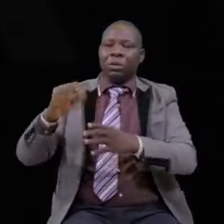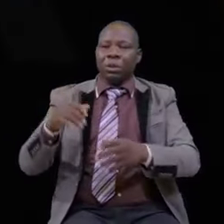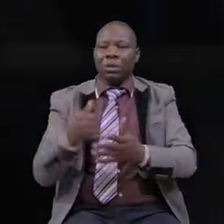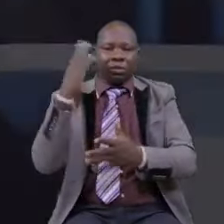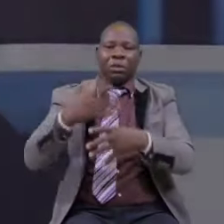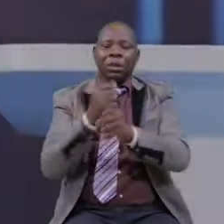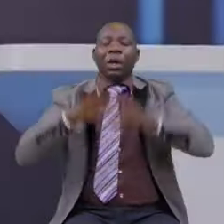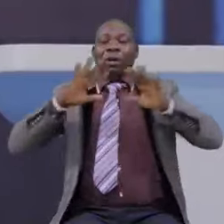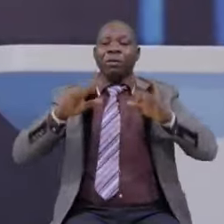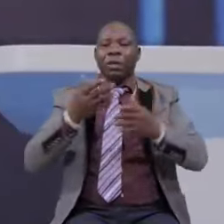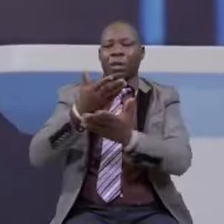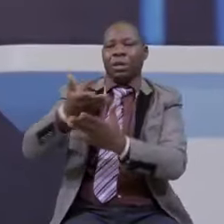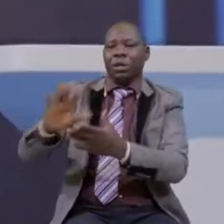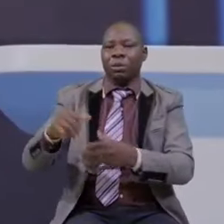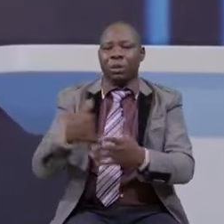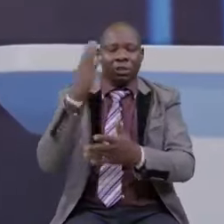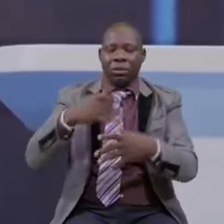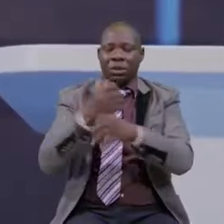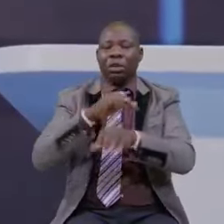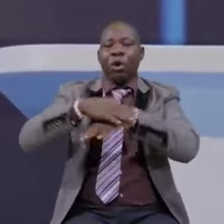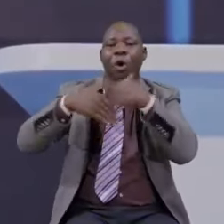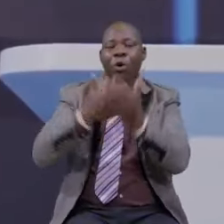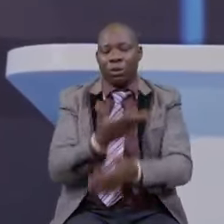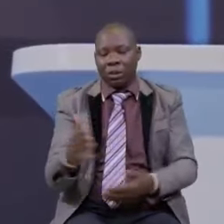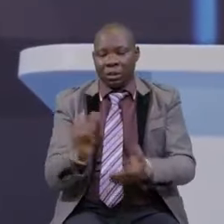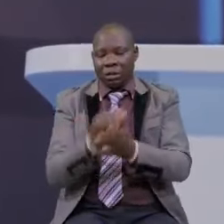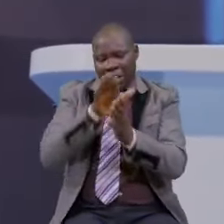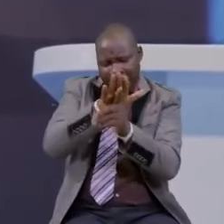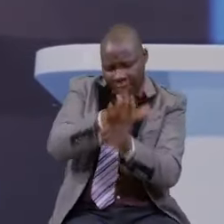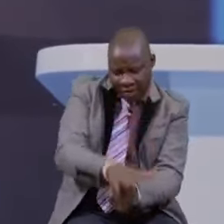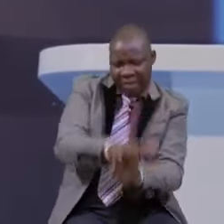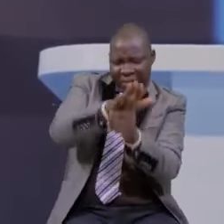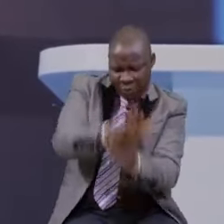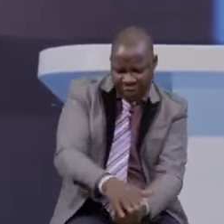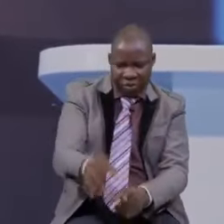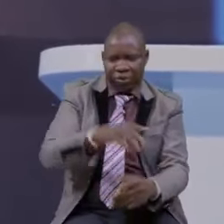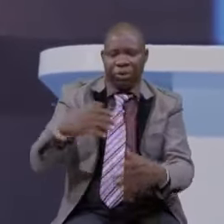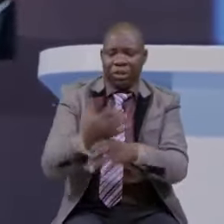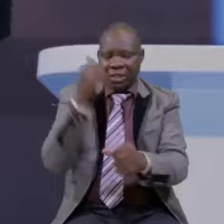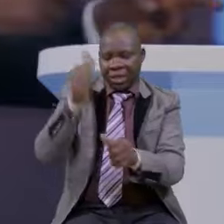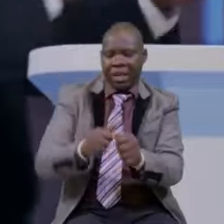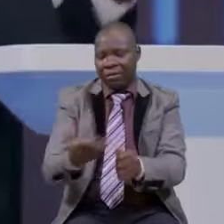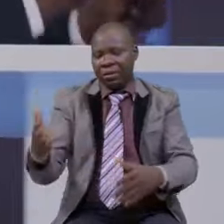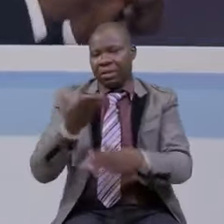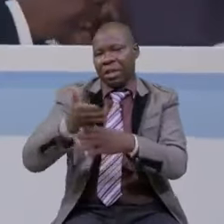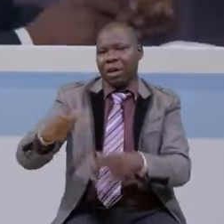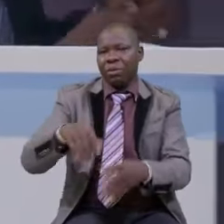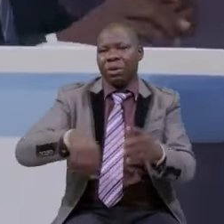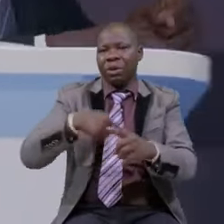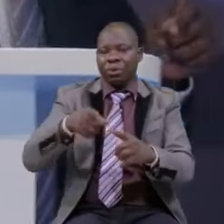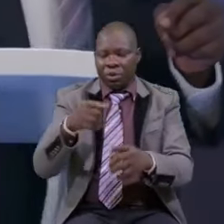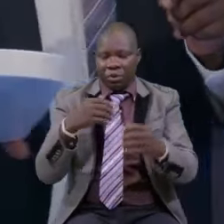away. It will take all the things that press you and oppress you. Take everything away when you have